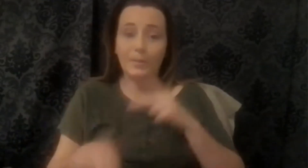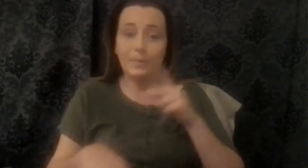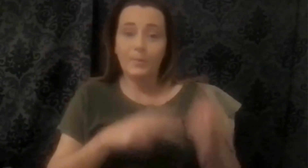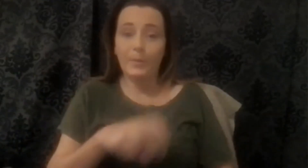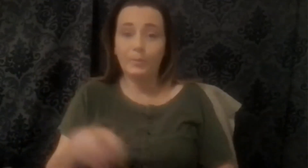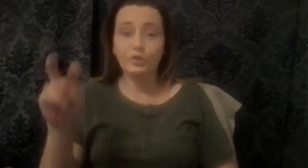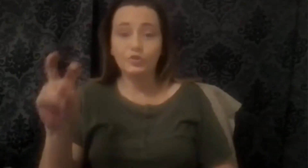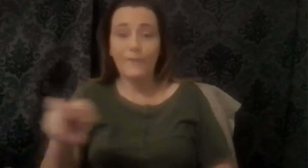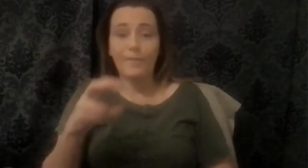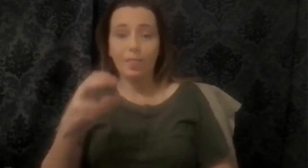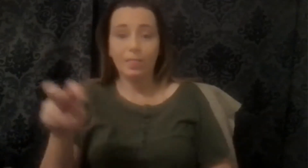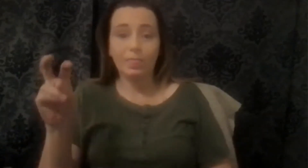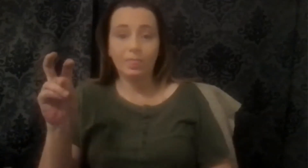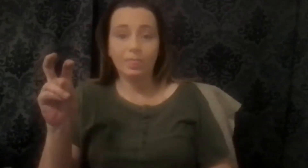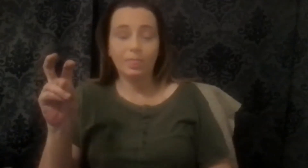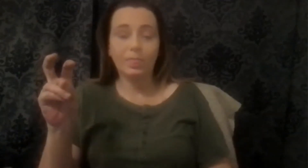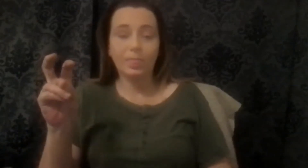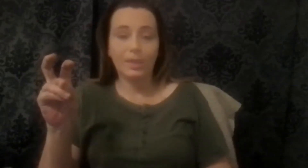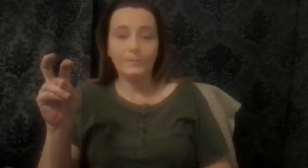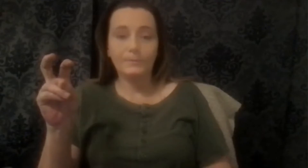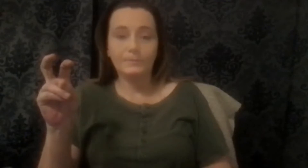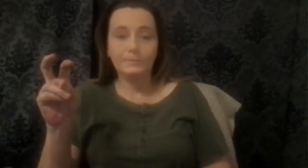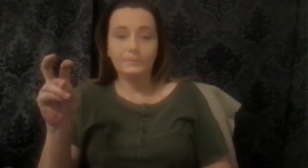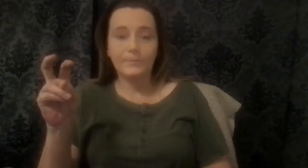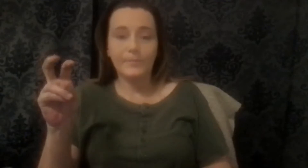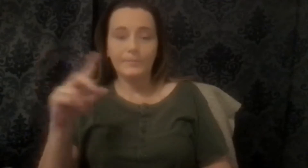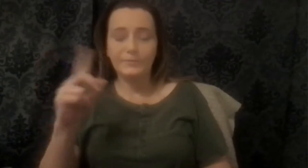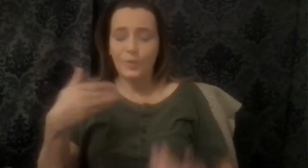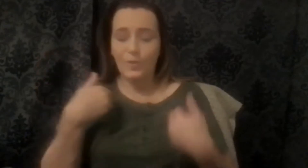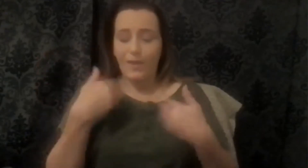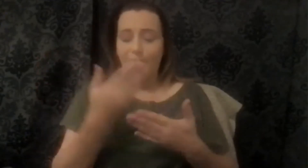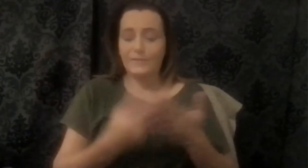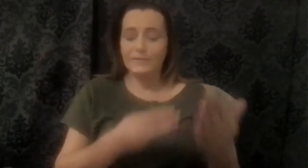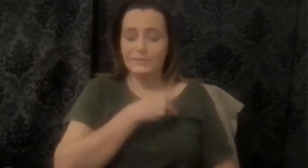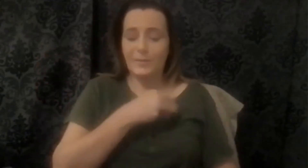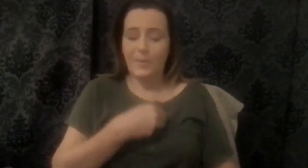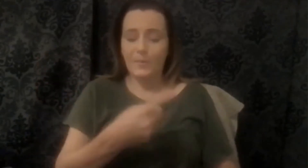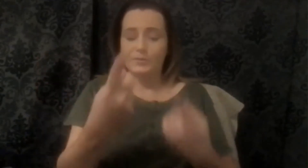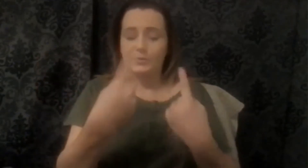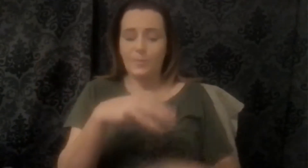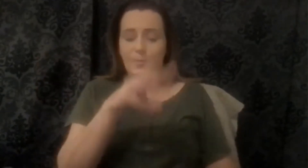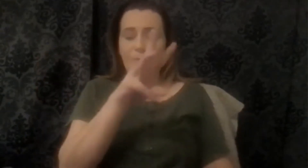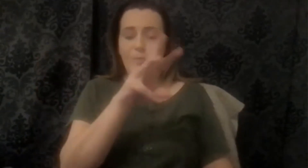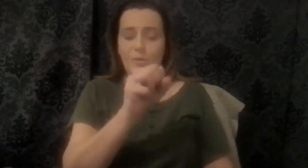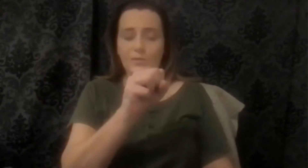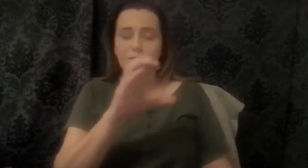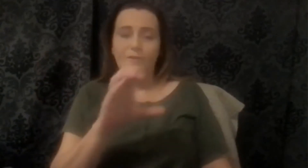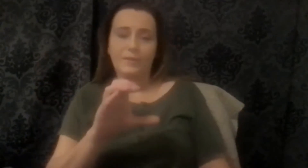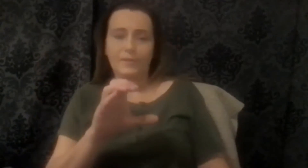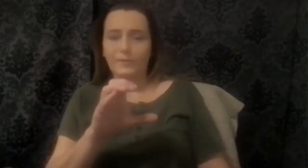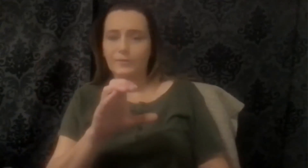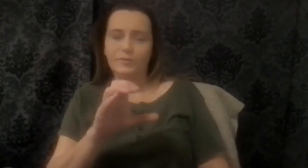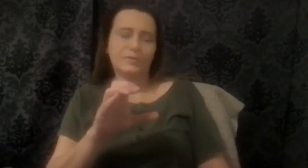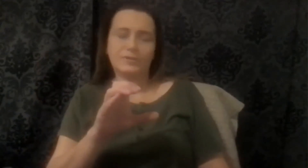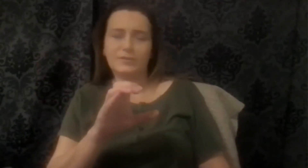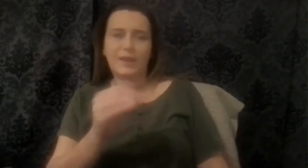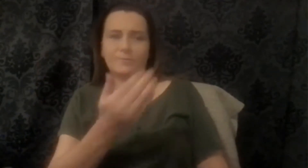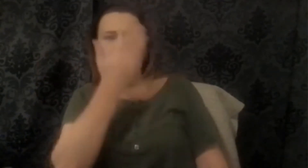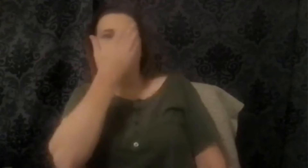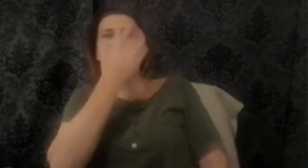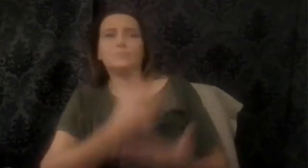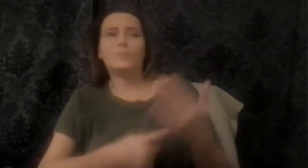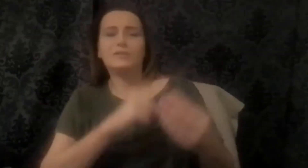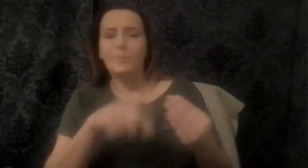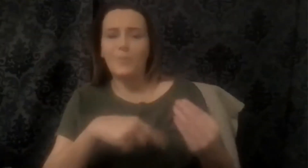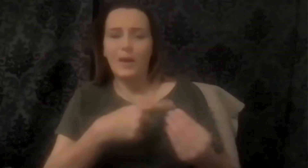and I mean, to only have some members come to the World Service Conference flies in the face of what it's about. It's about